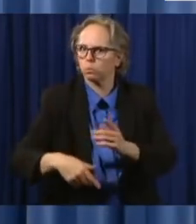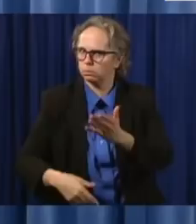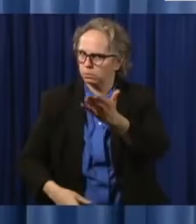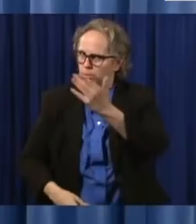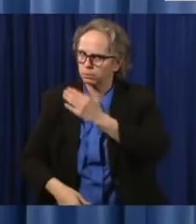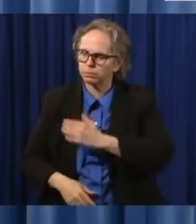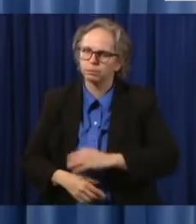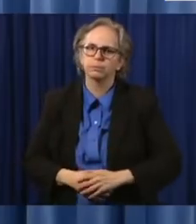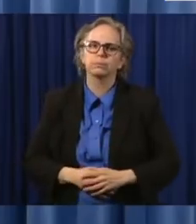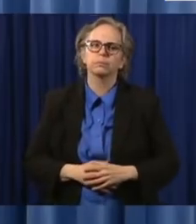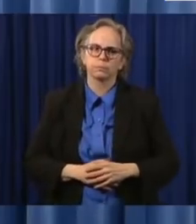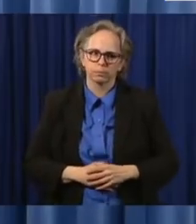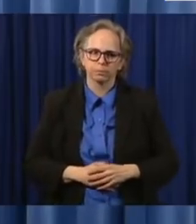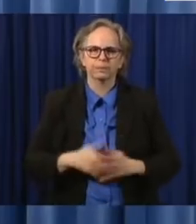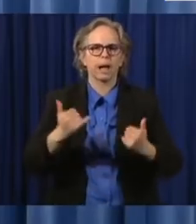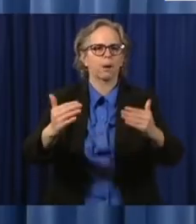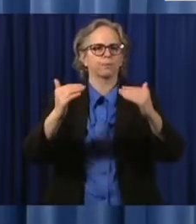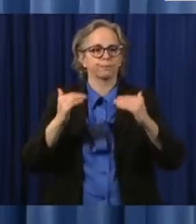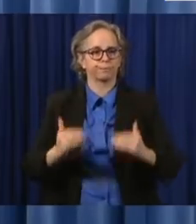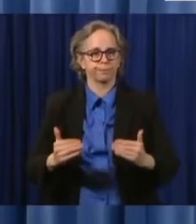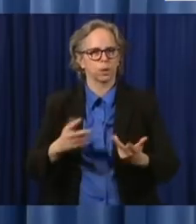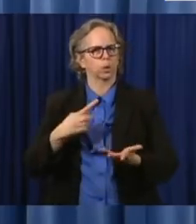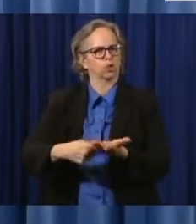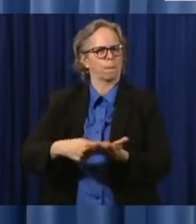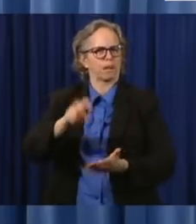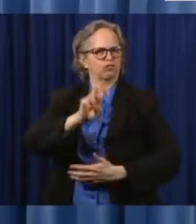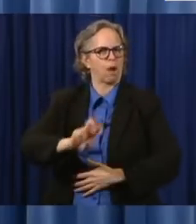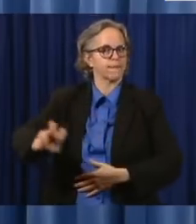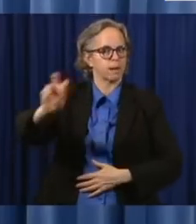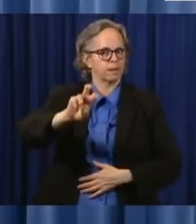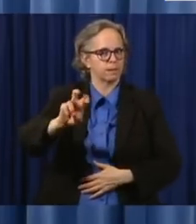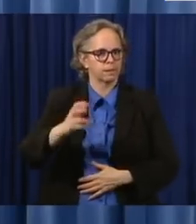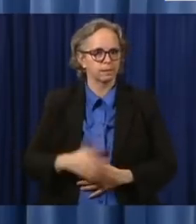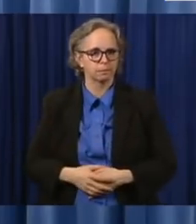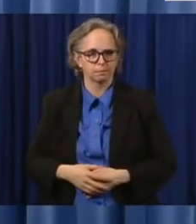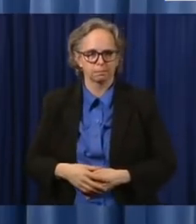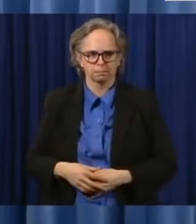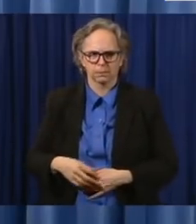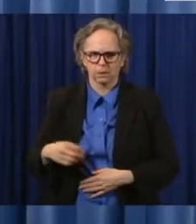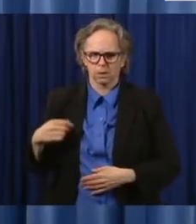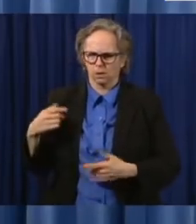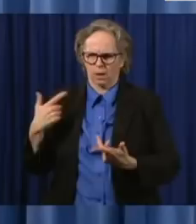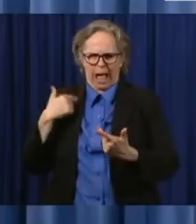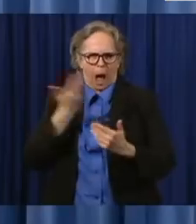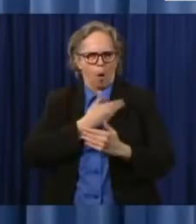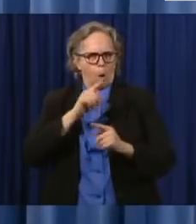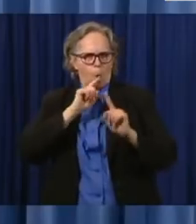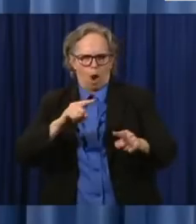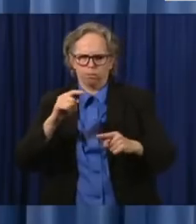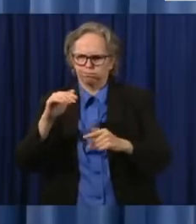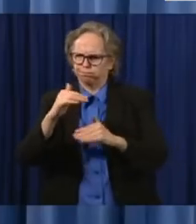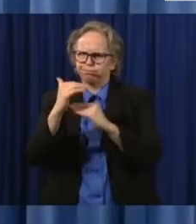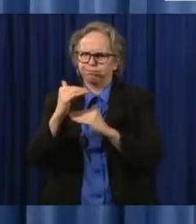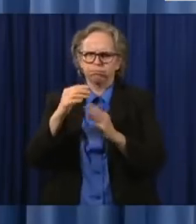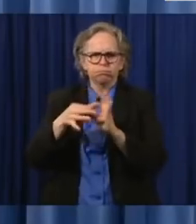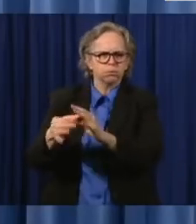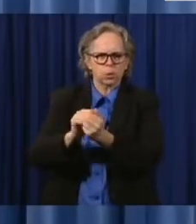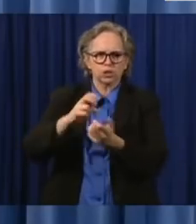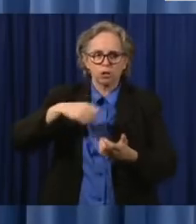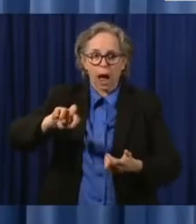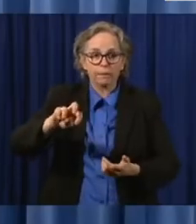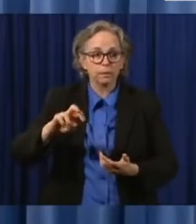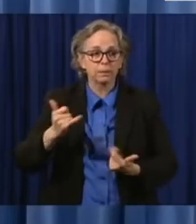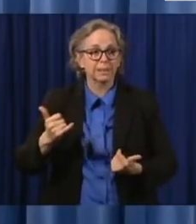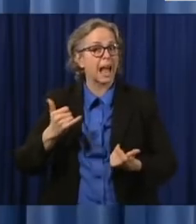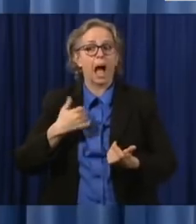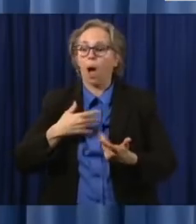Let me talk a moment about travel. While orders have included limited travel restrictions, these will now be lifted.